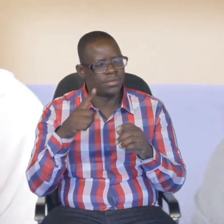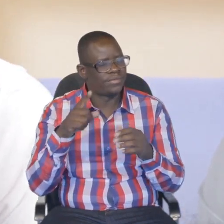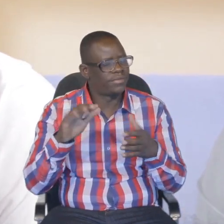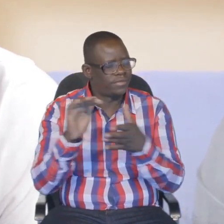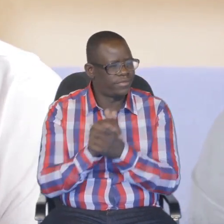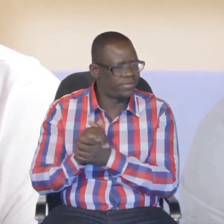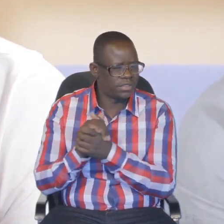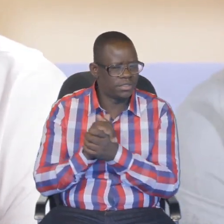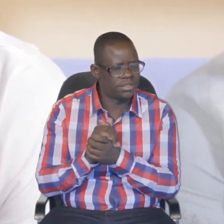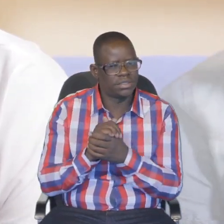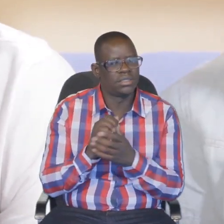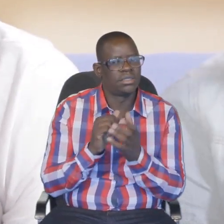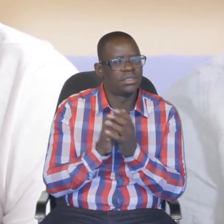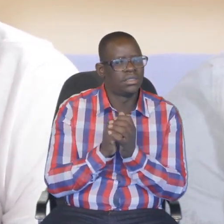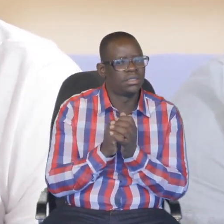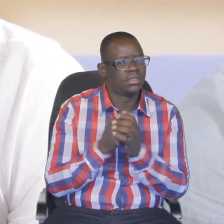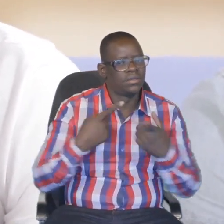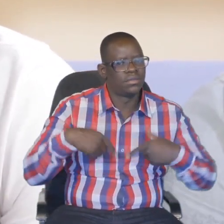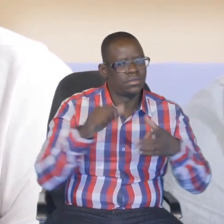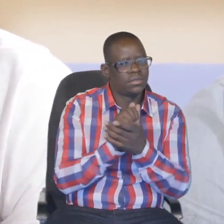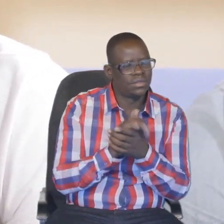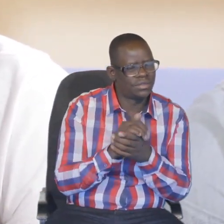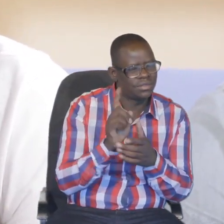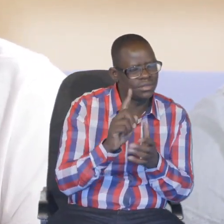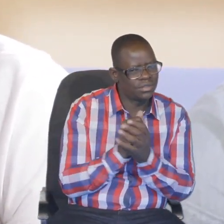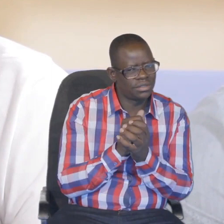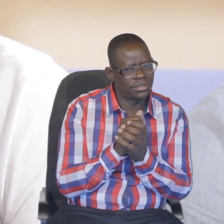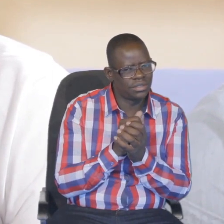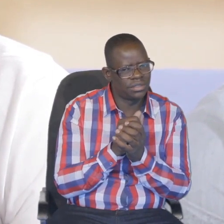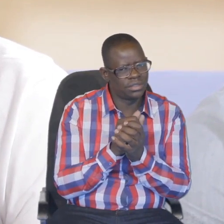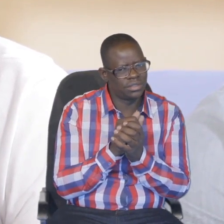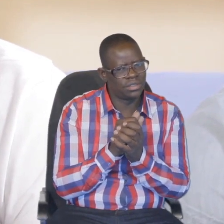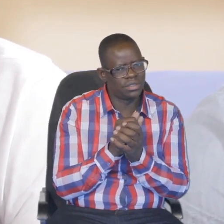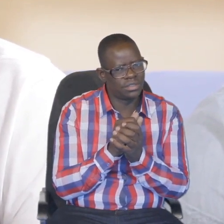my friends. What's that, Auntie?